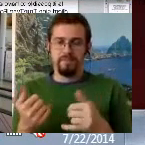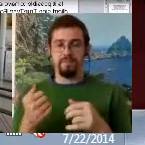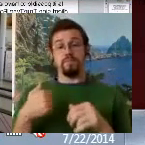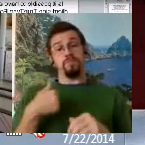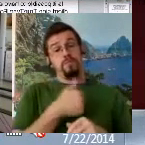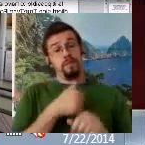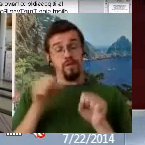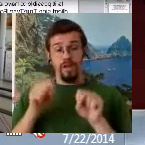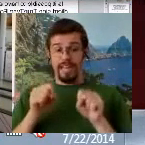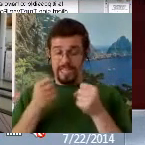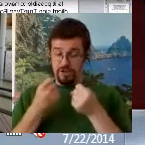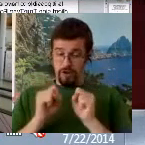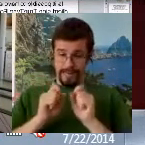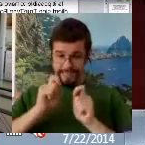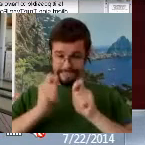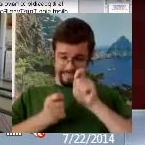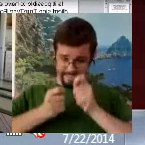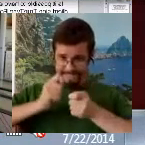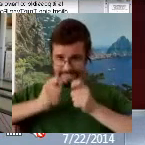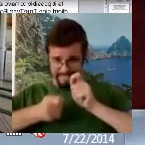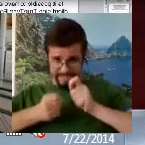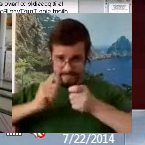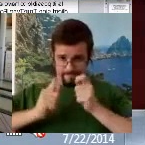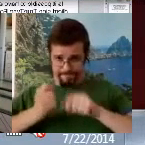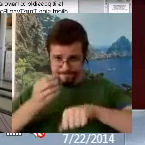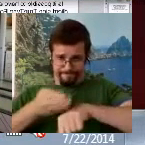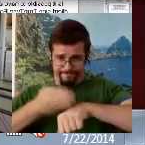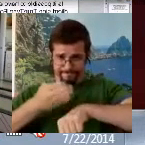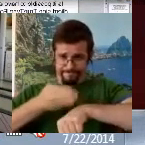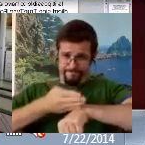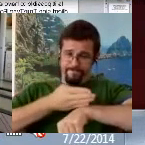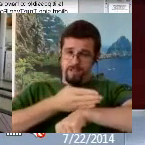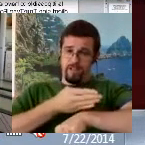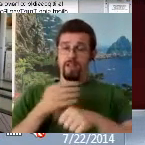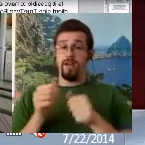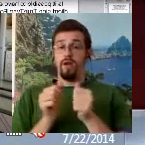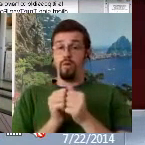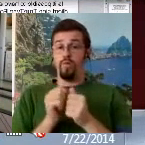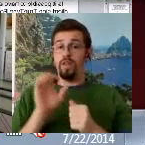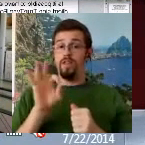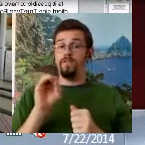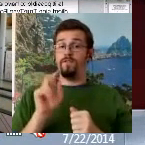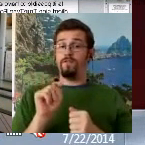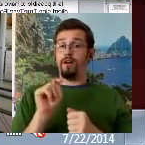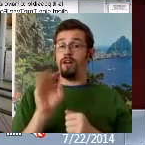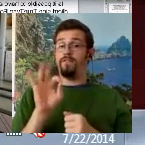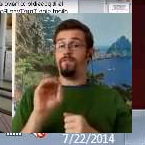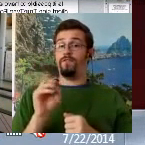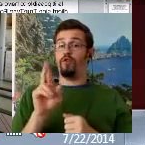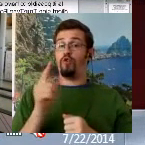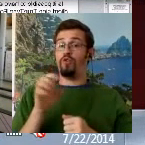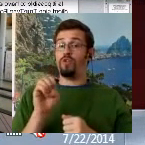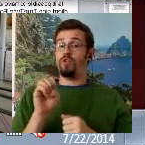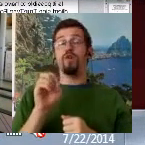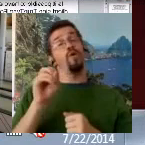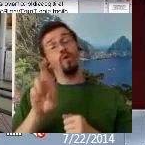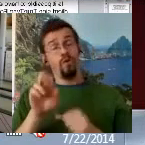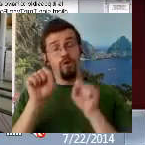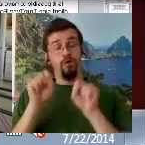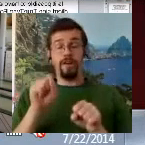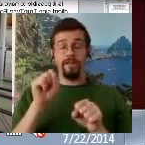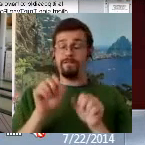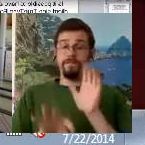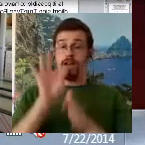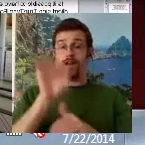keep fine-tuning the FontForge scripts, or we can see what other tools there are to